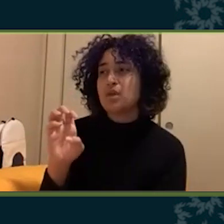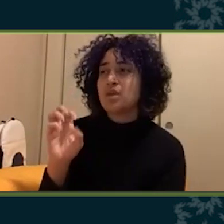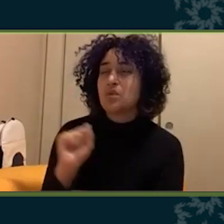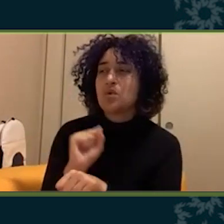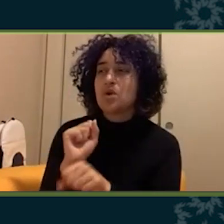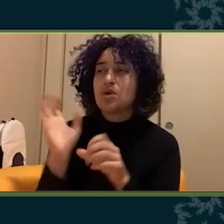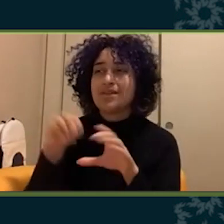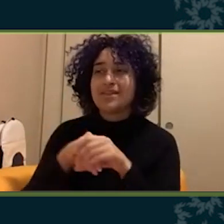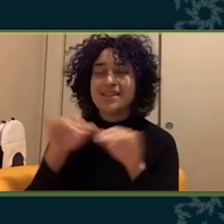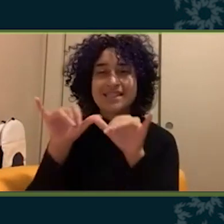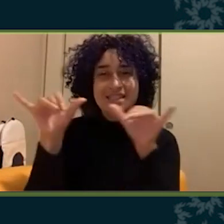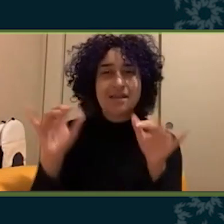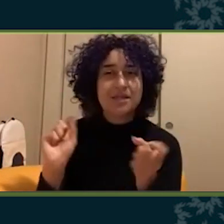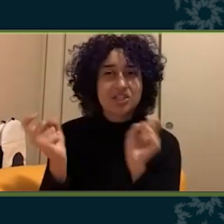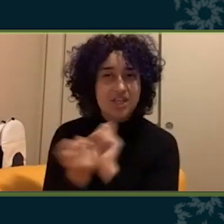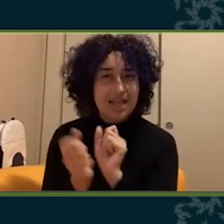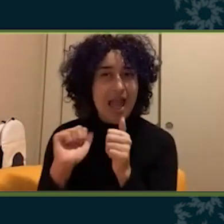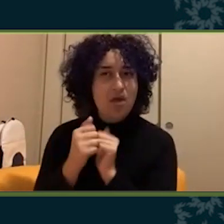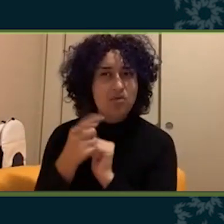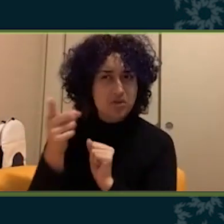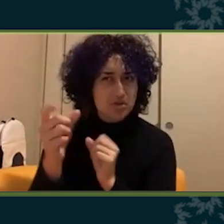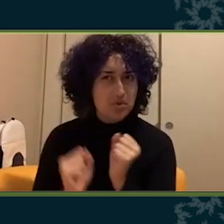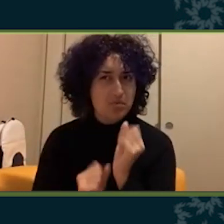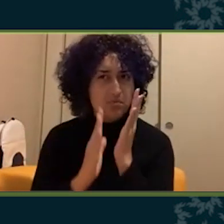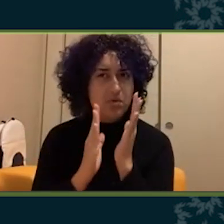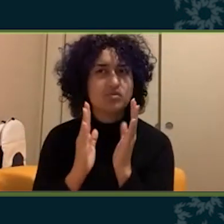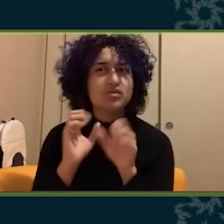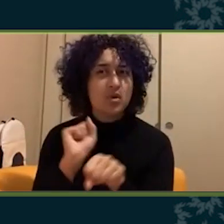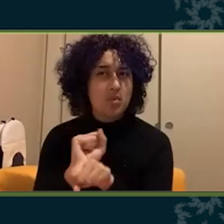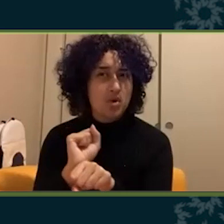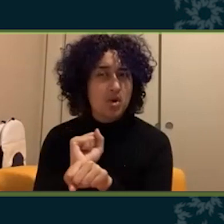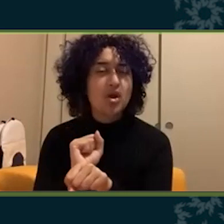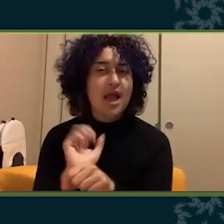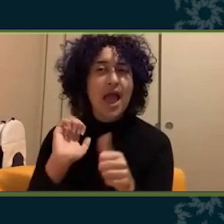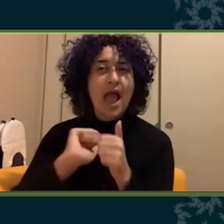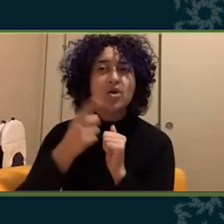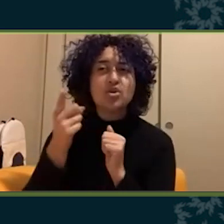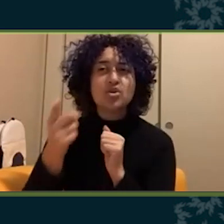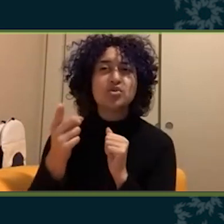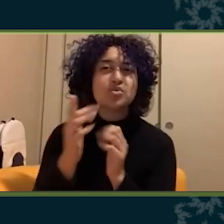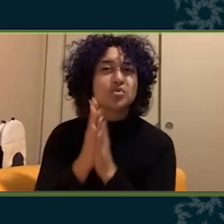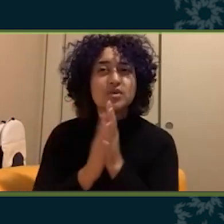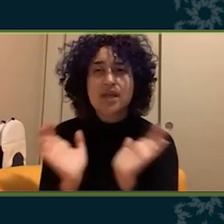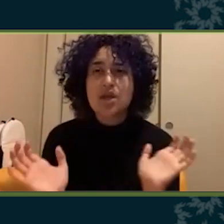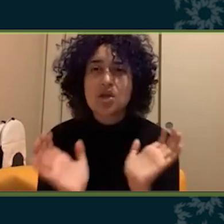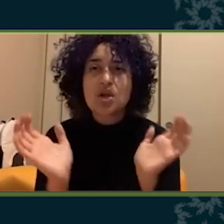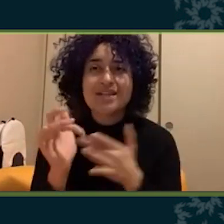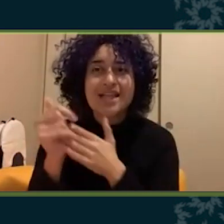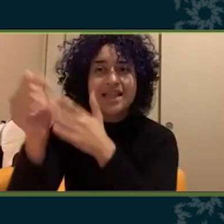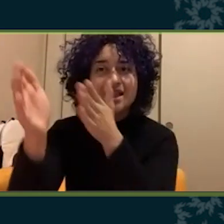change, how do you approach that work? How do you encourage and inspire leaders to start